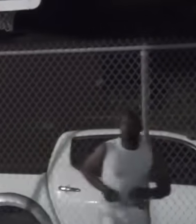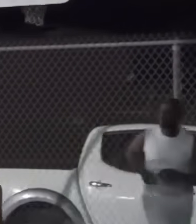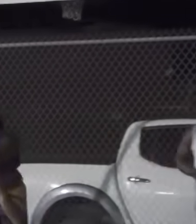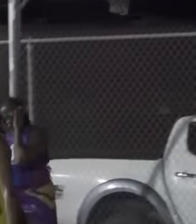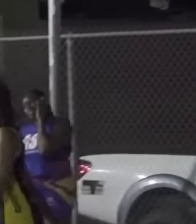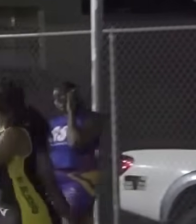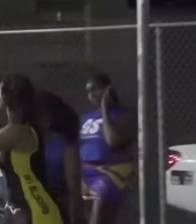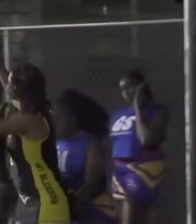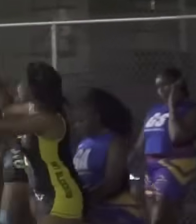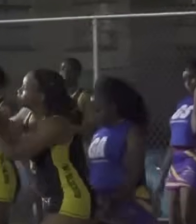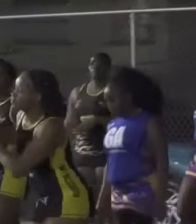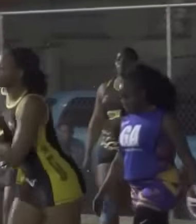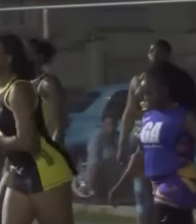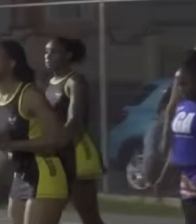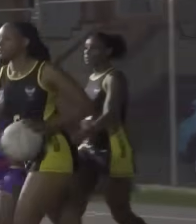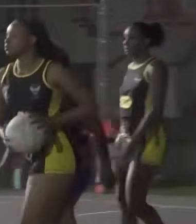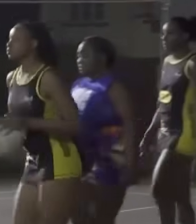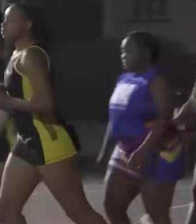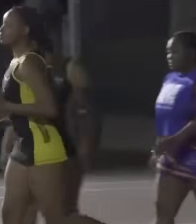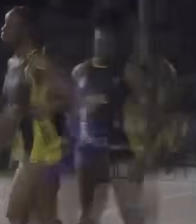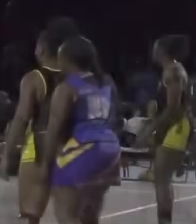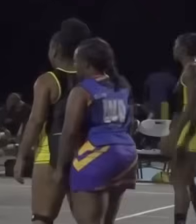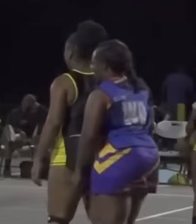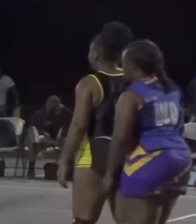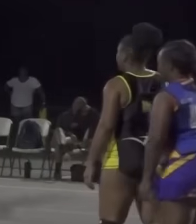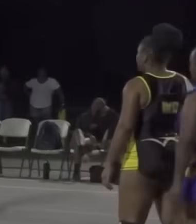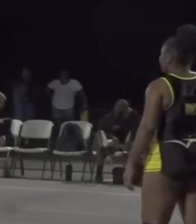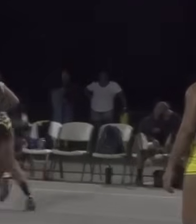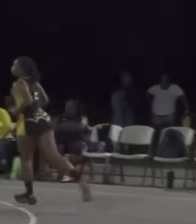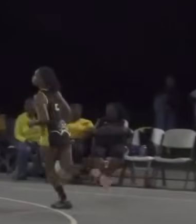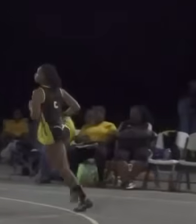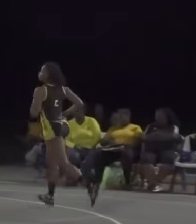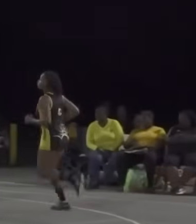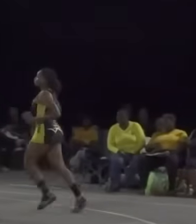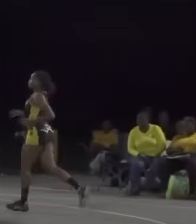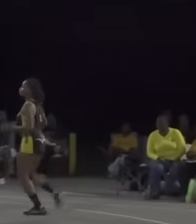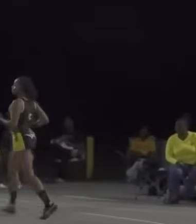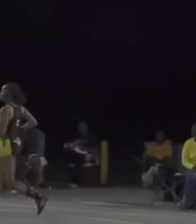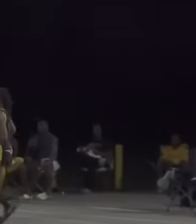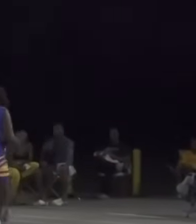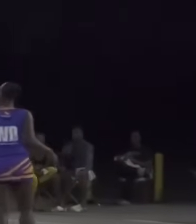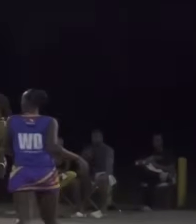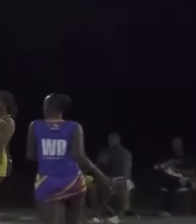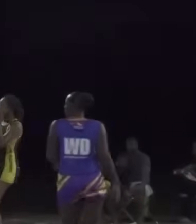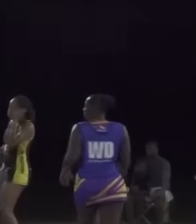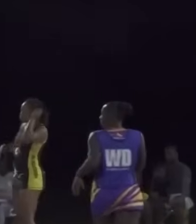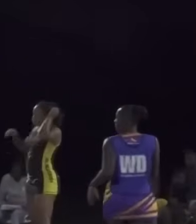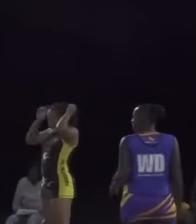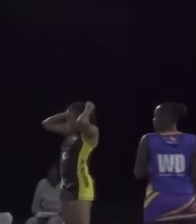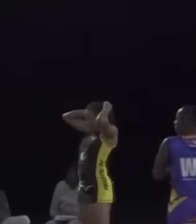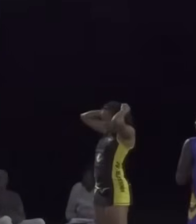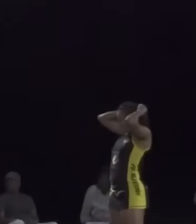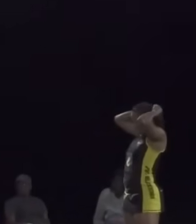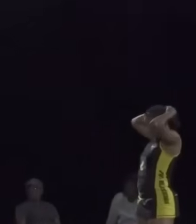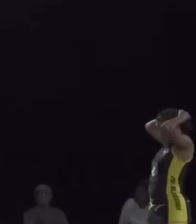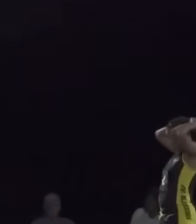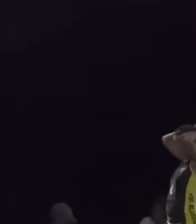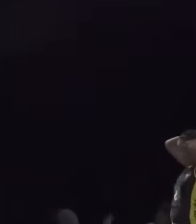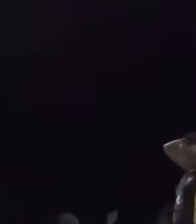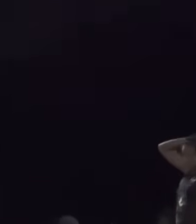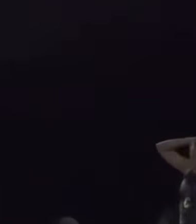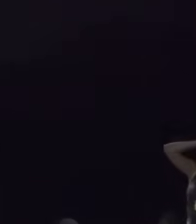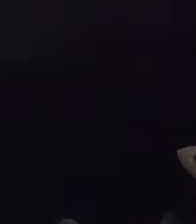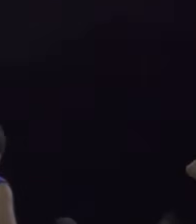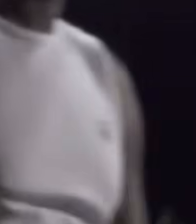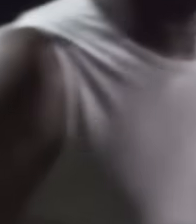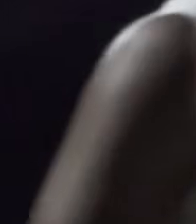Astonishing. That's what the fans came to see. But the Blackbirds were not fazed. Brilliant pass from Holder to Wharton